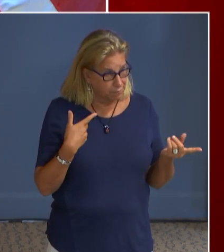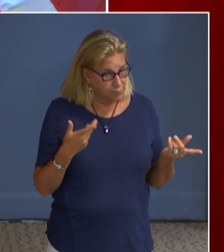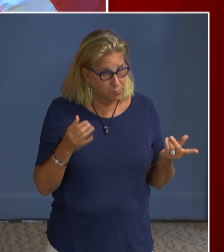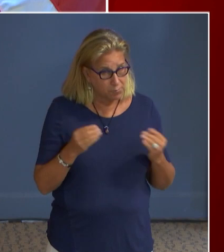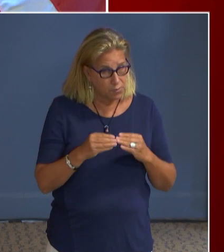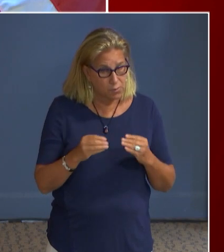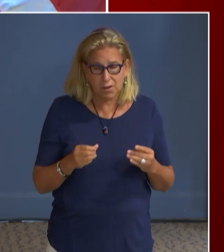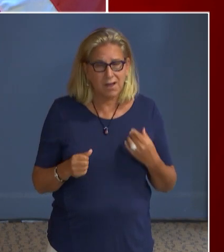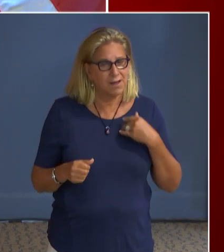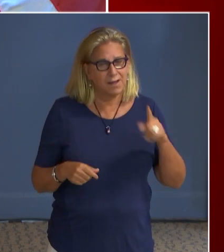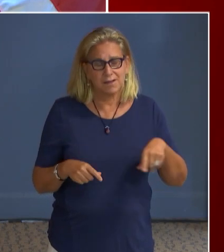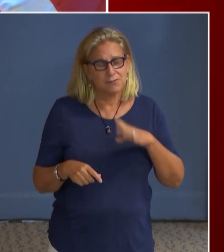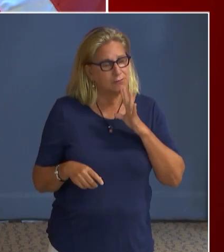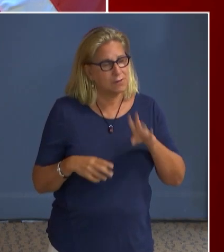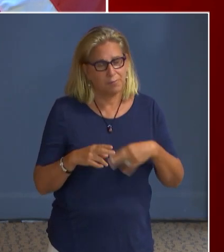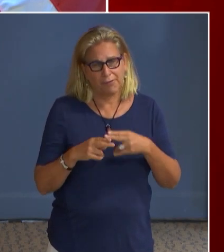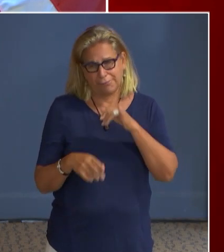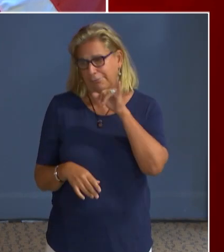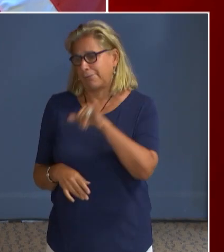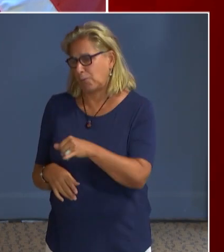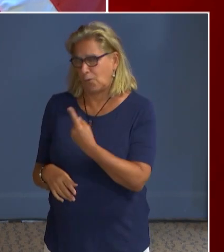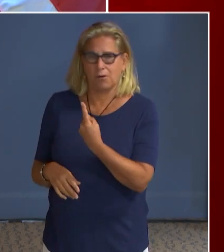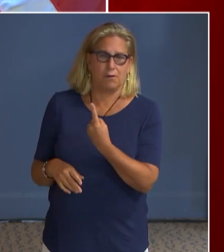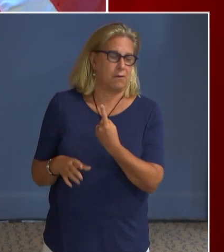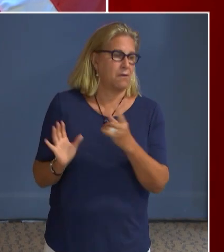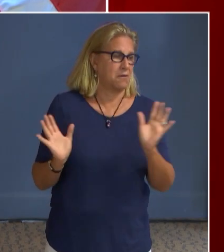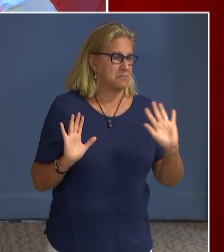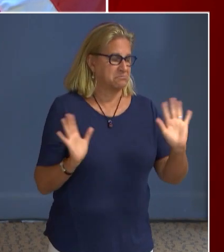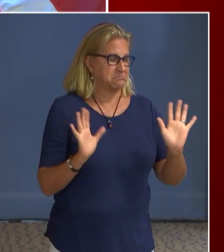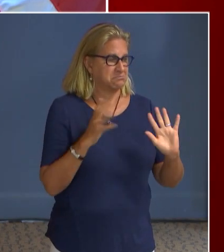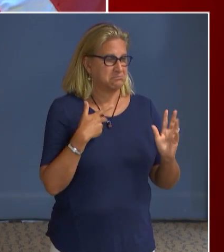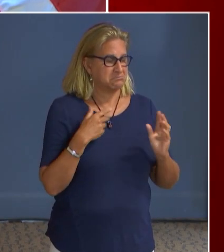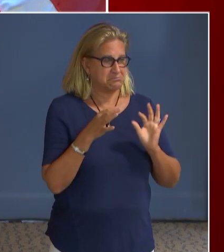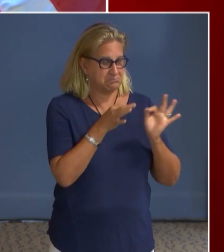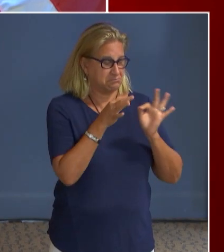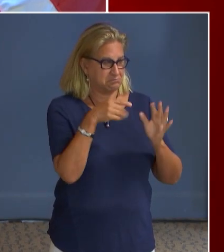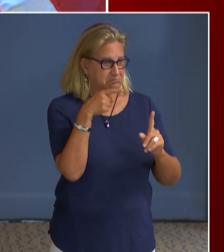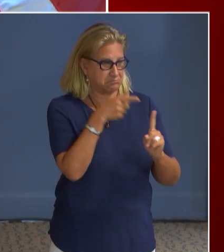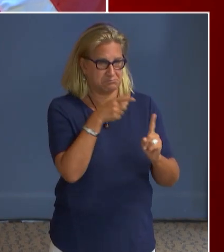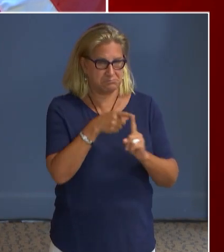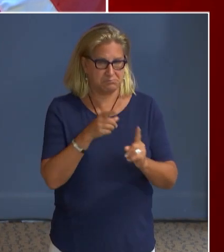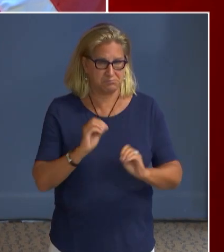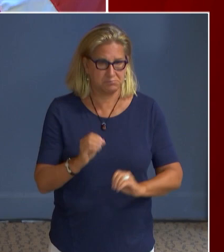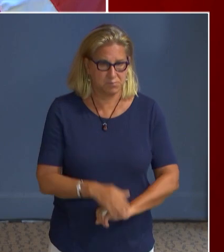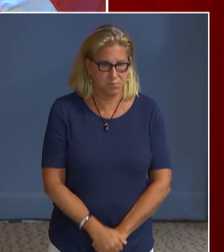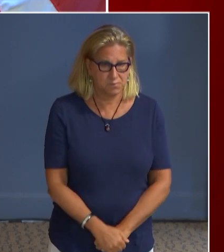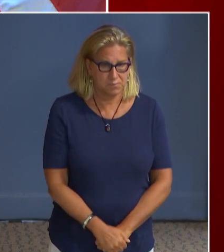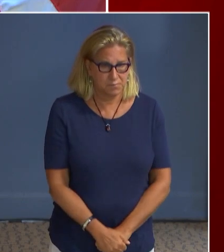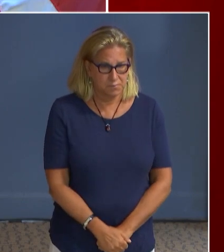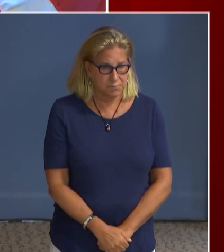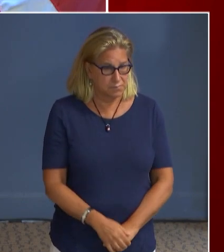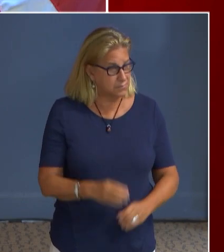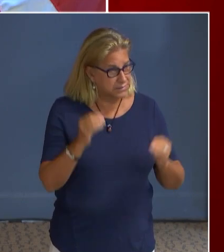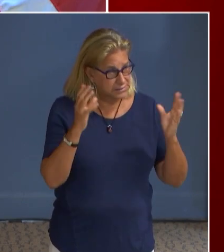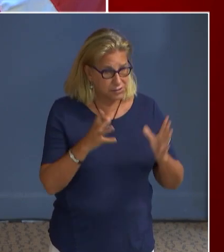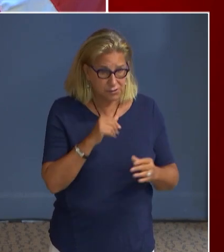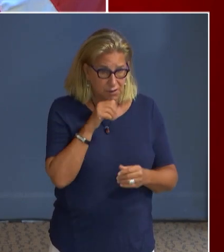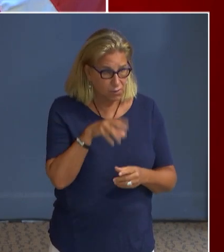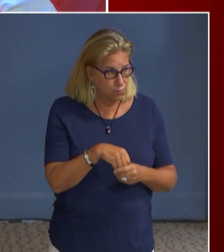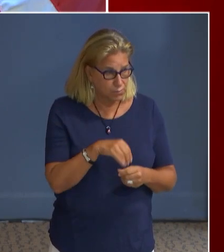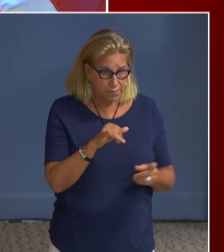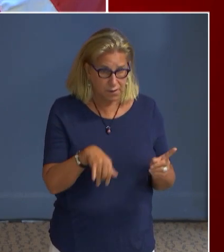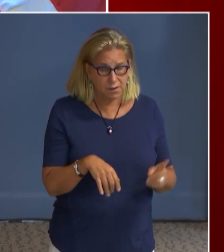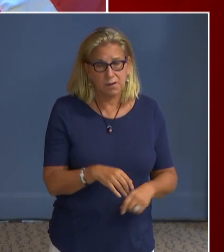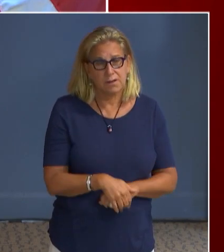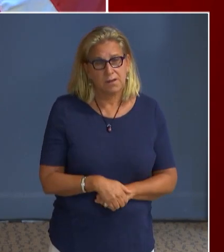to that specifically. I don't have the numbers to speak to that specifically. The teachers aren't in this. Teachers aren't part of the job fair, though. They're not. They're not. No,